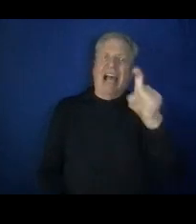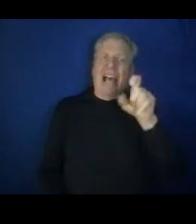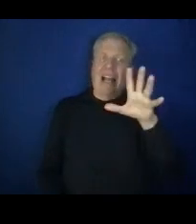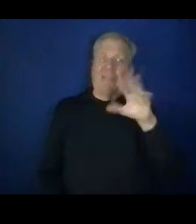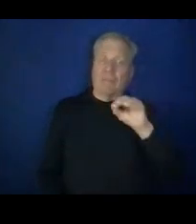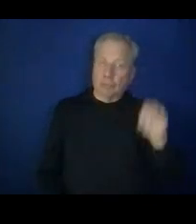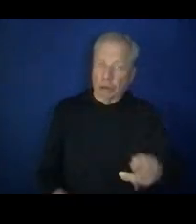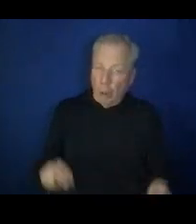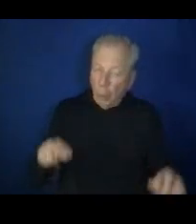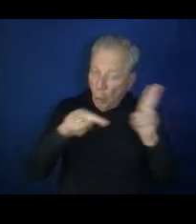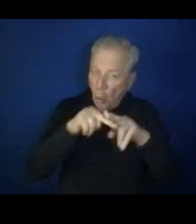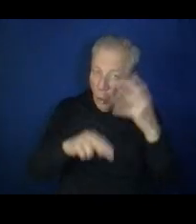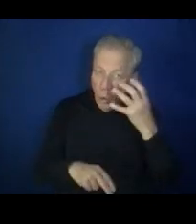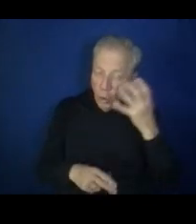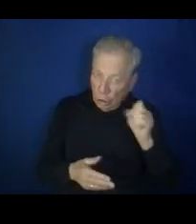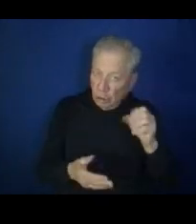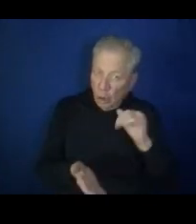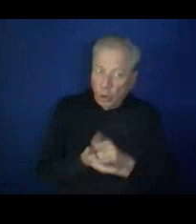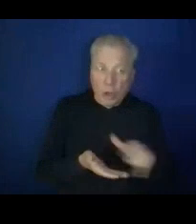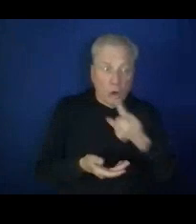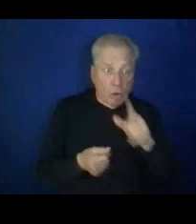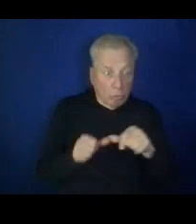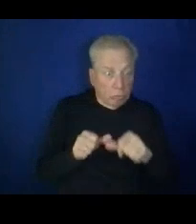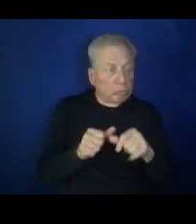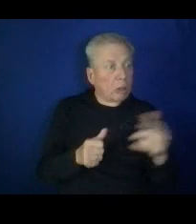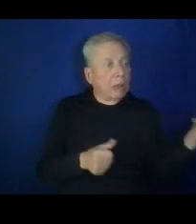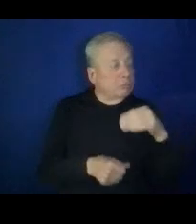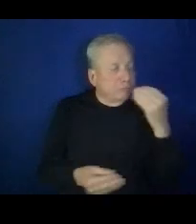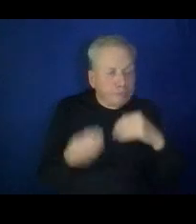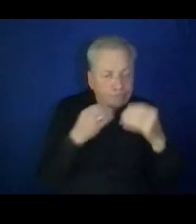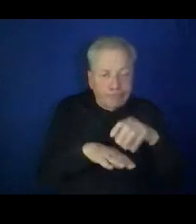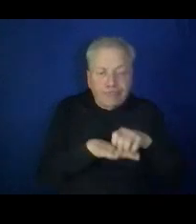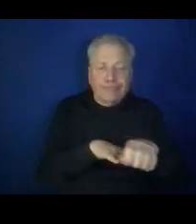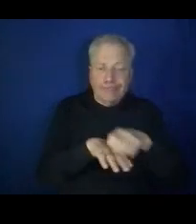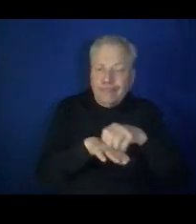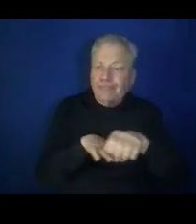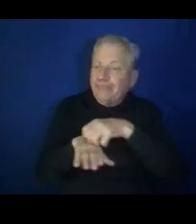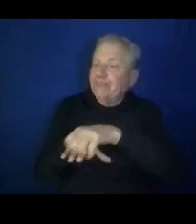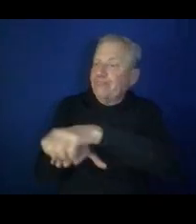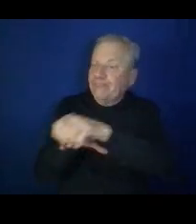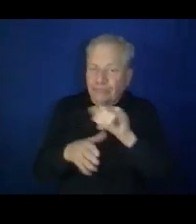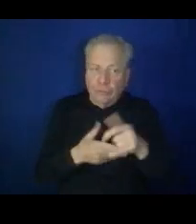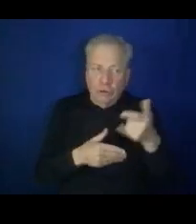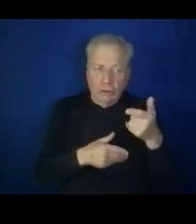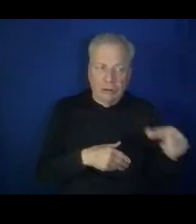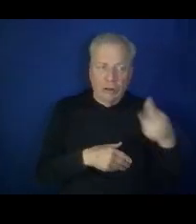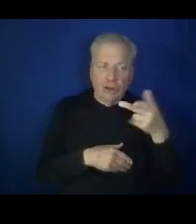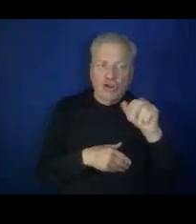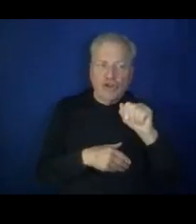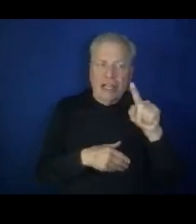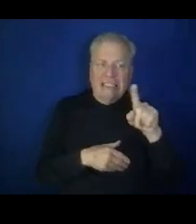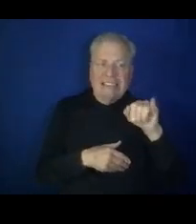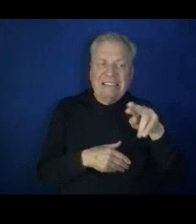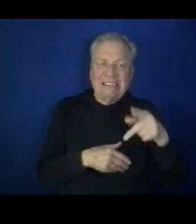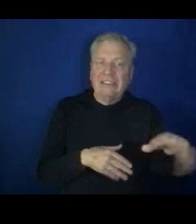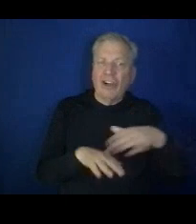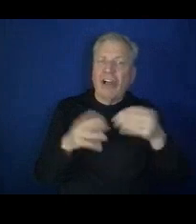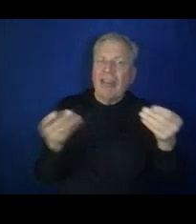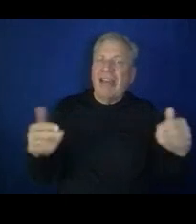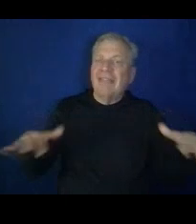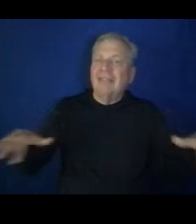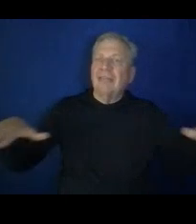150% by the way that they're cyclically grazing the grassland. So that is to their own benefit. They are